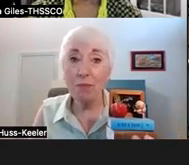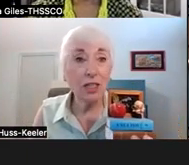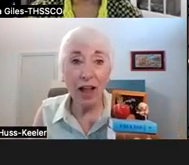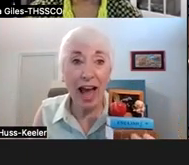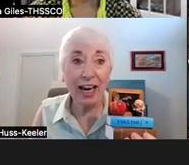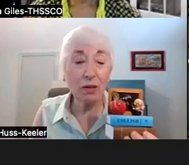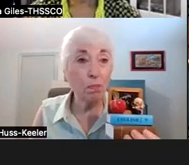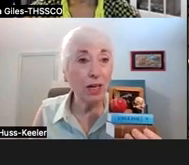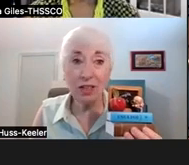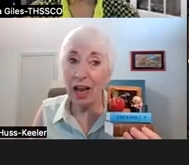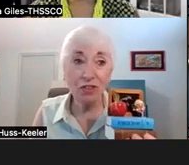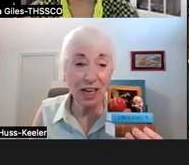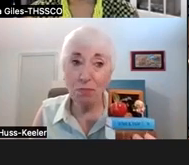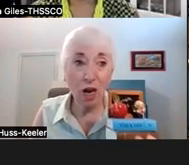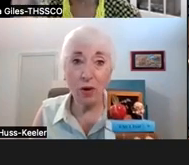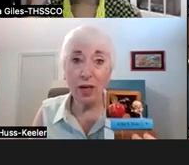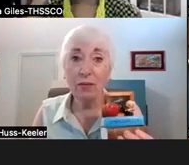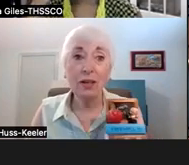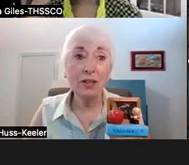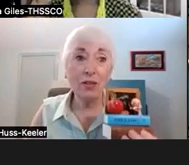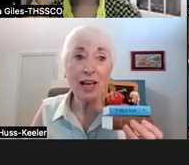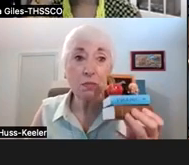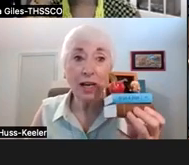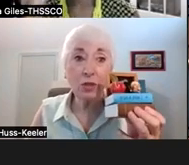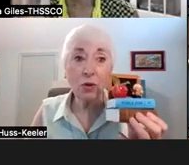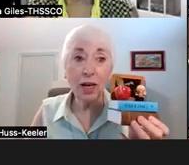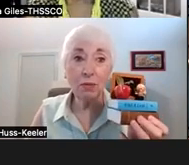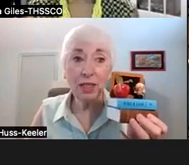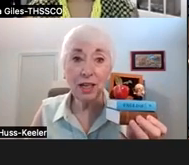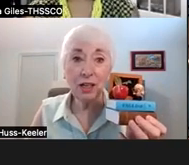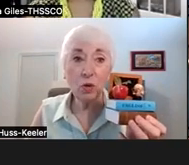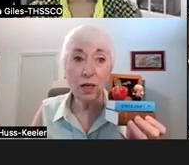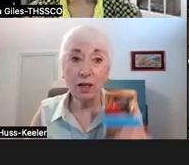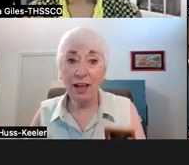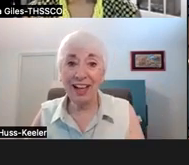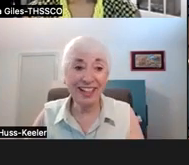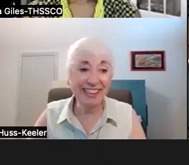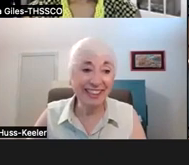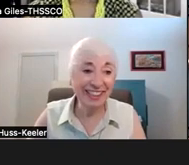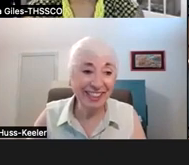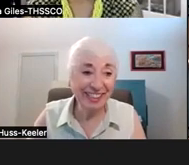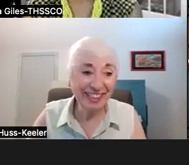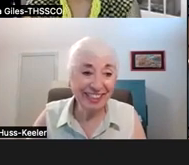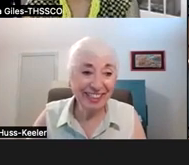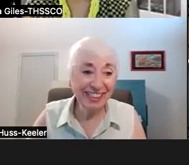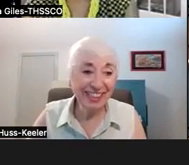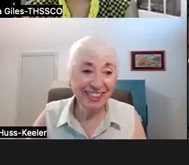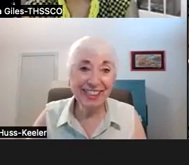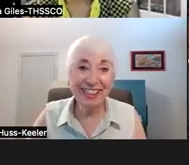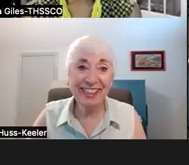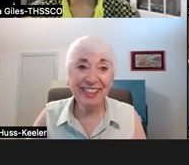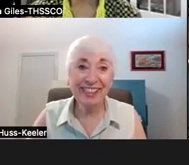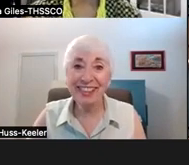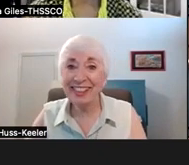know, I'm still at it. But you have to keep going. So that's my story and I'm sticking to it. Thank you.